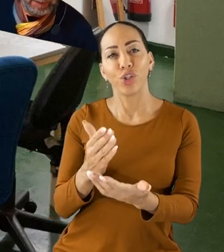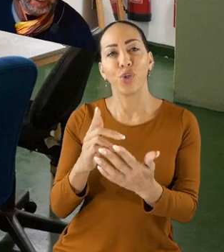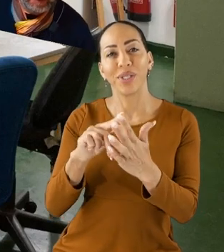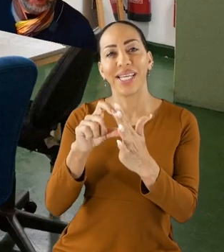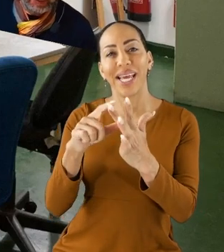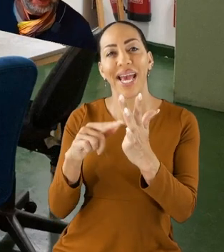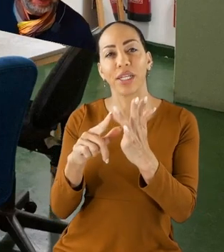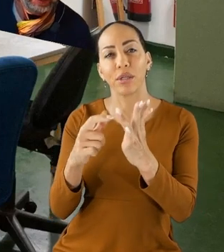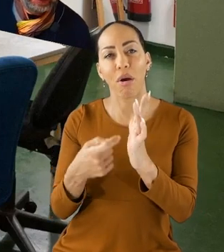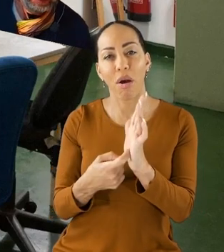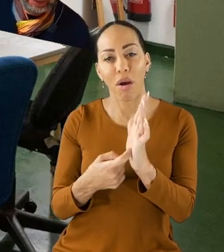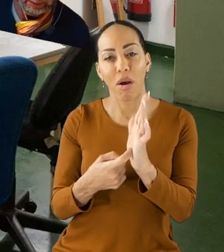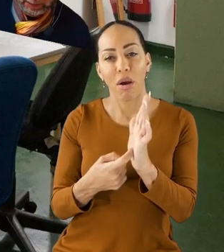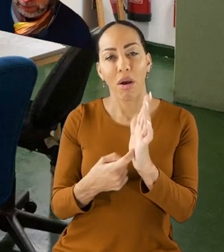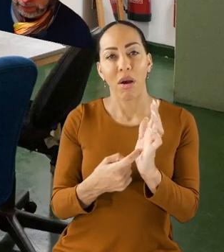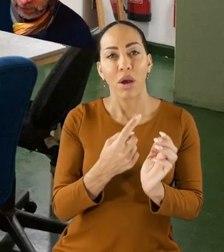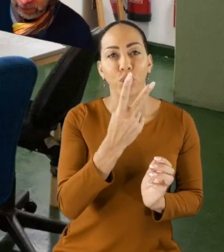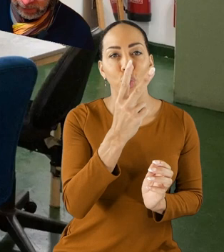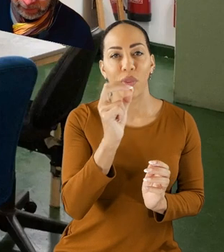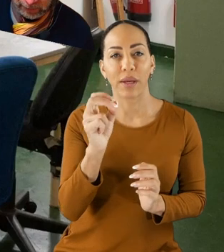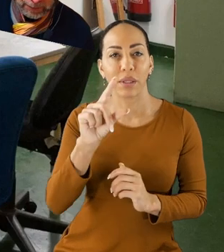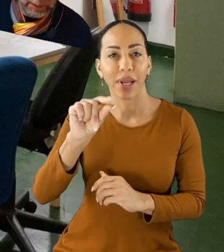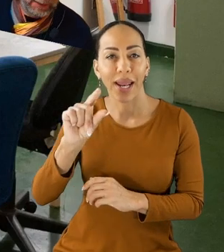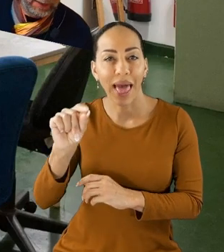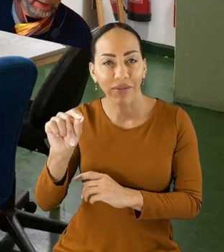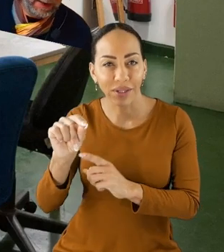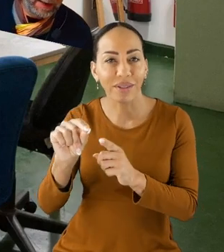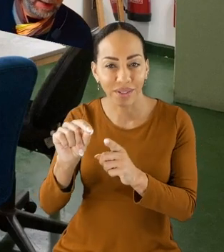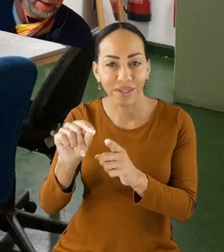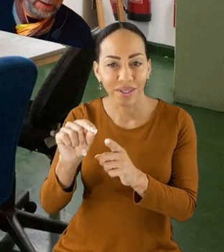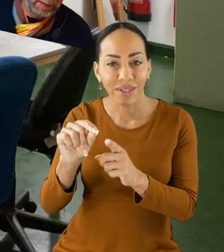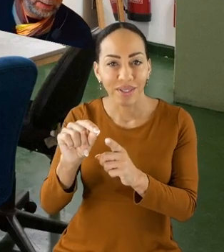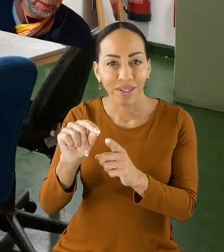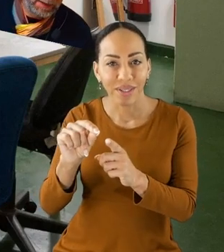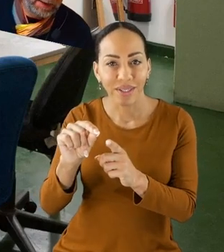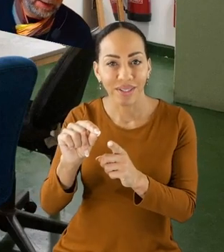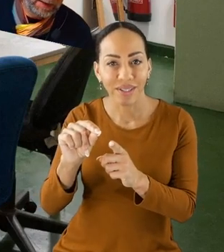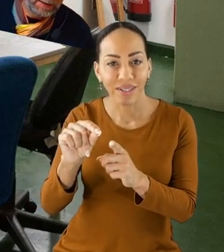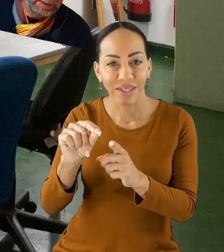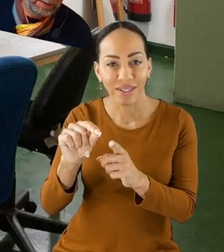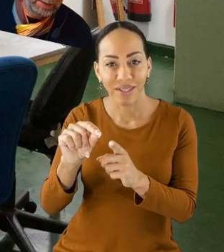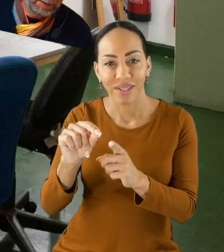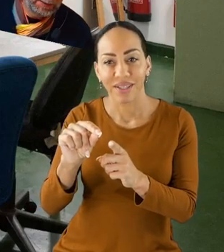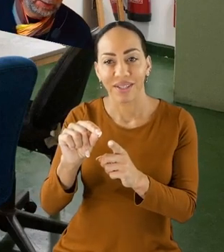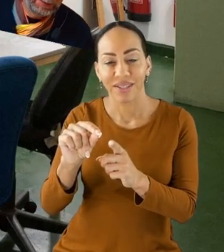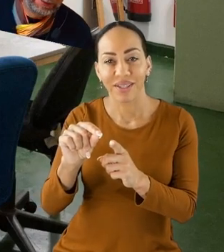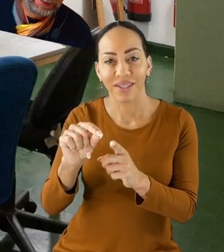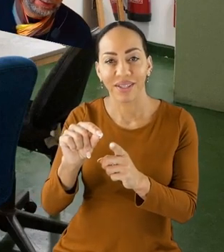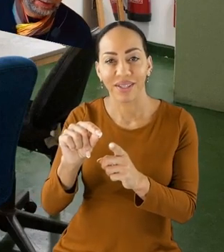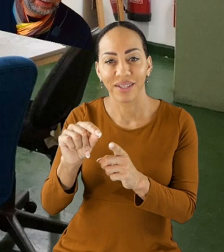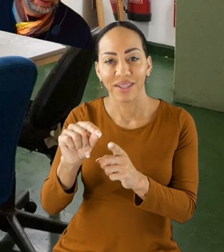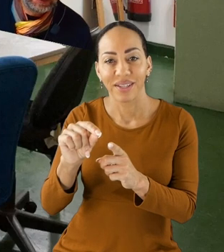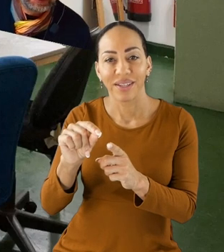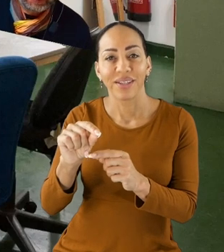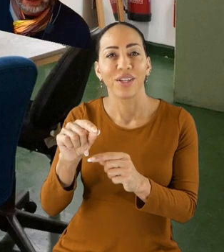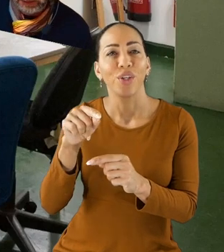introduced the editor in 2011 because of the anarchic responses from